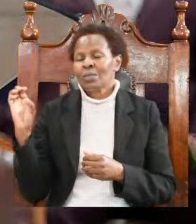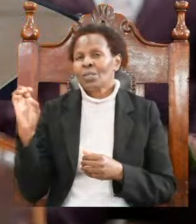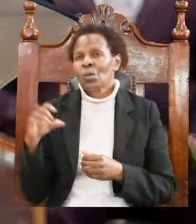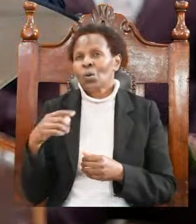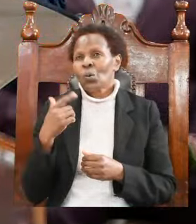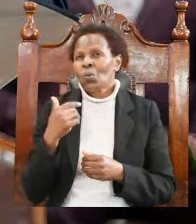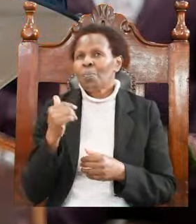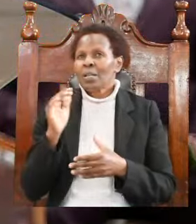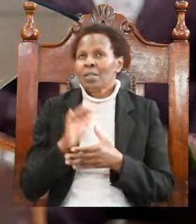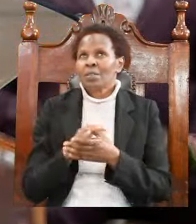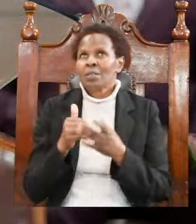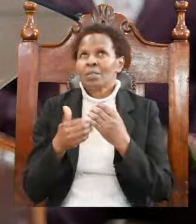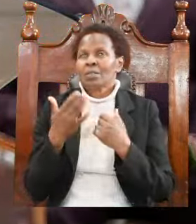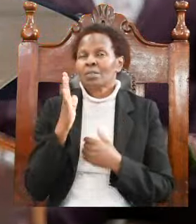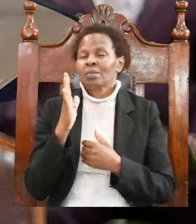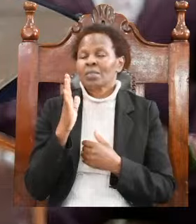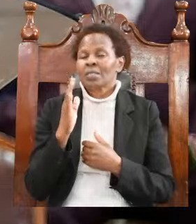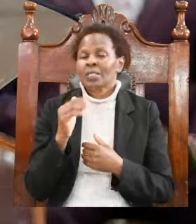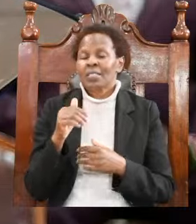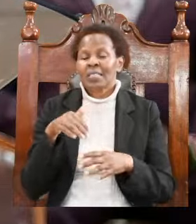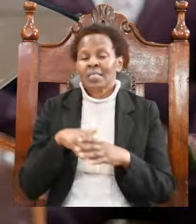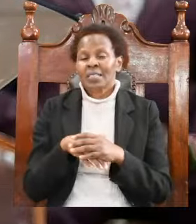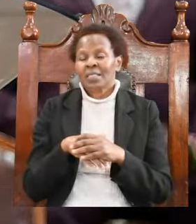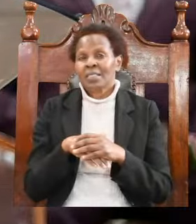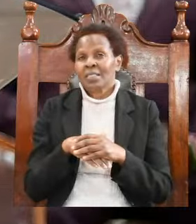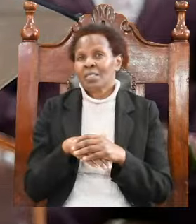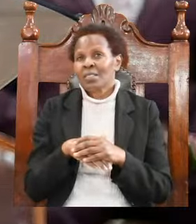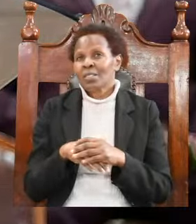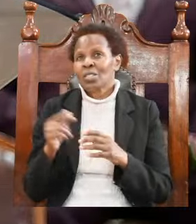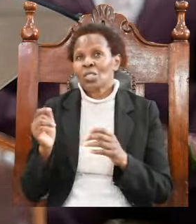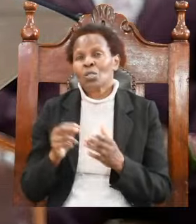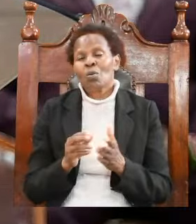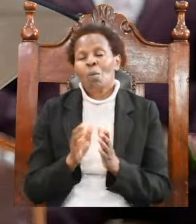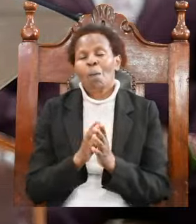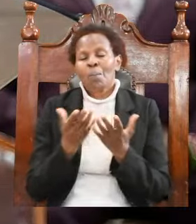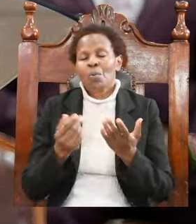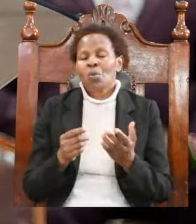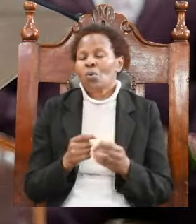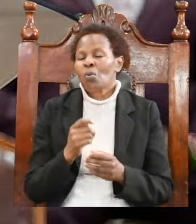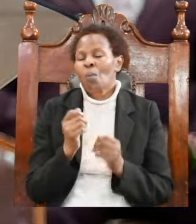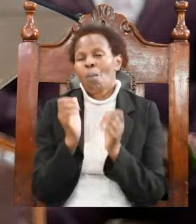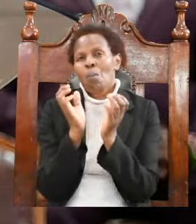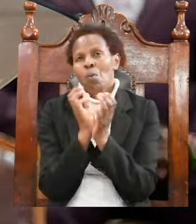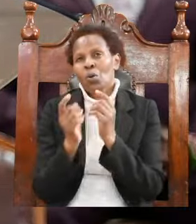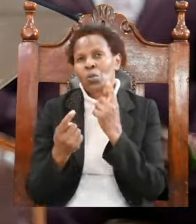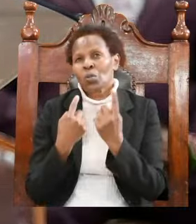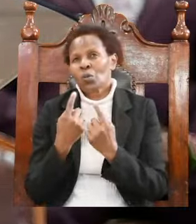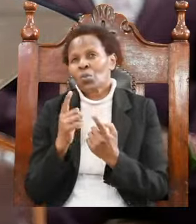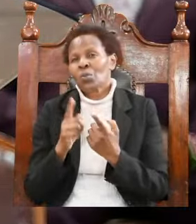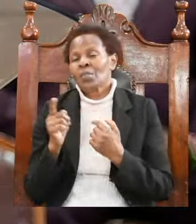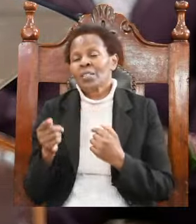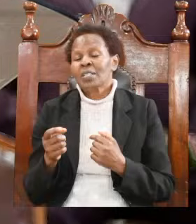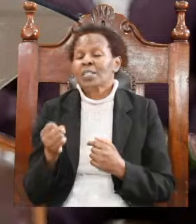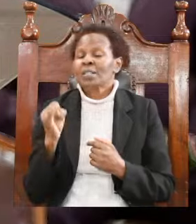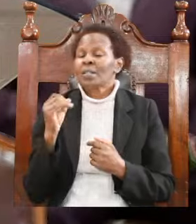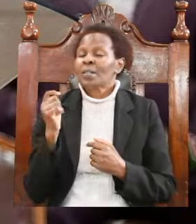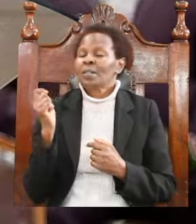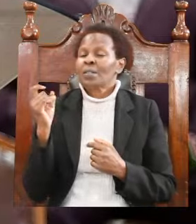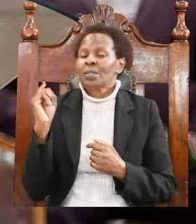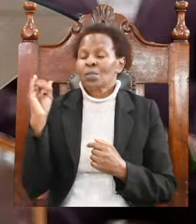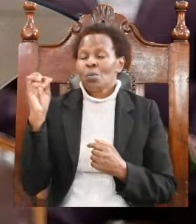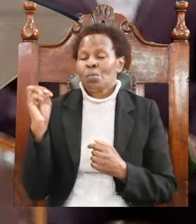And in the whole of this book, Paul is talking to Timothy, urging him on the things that he's